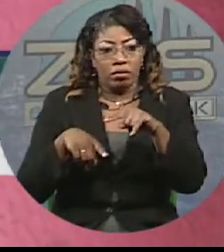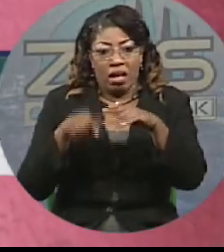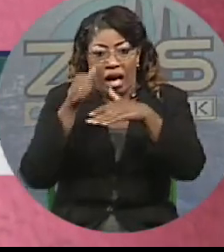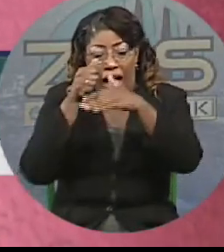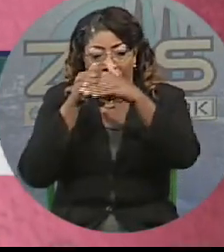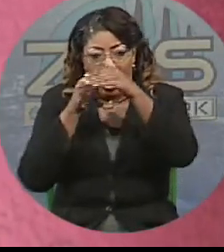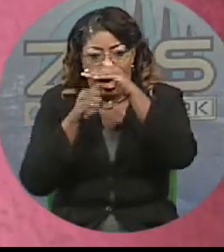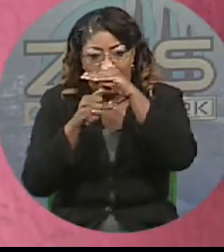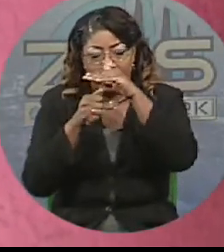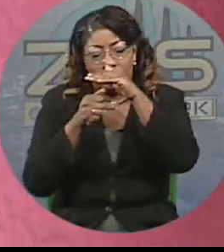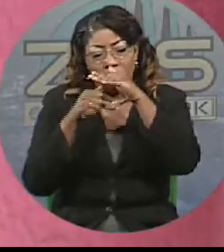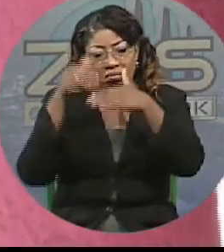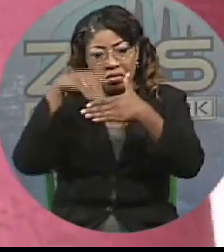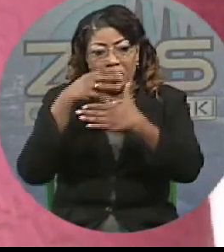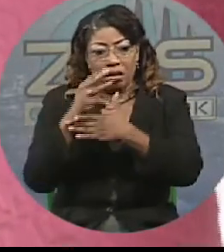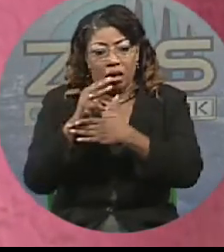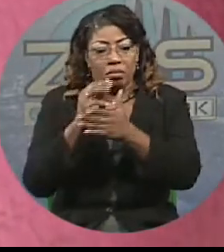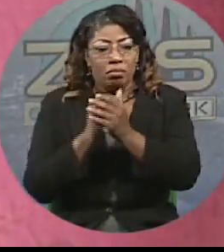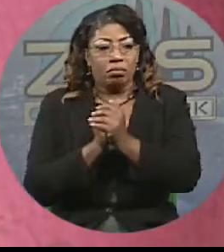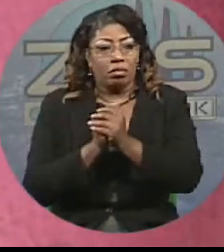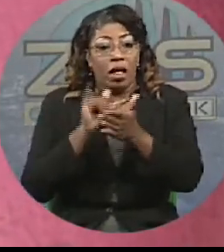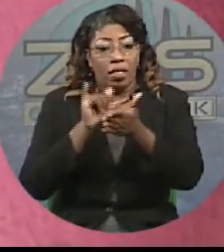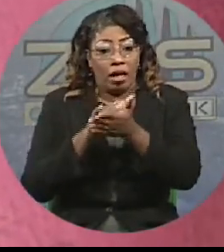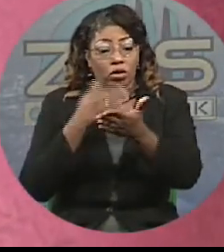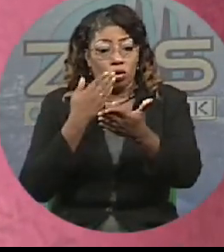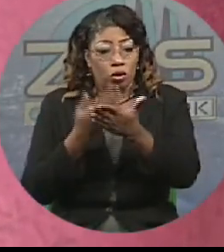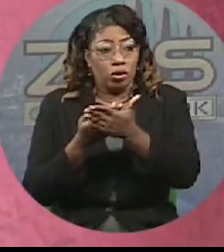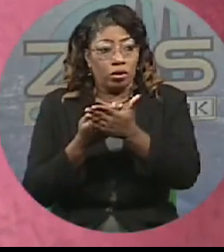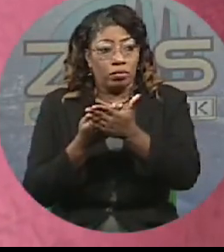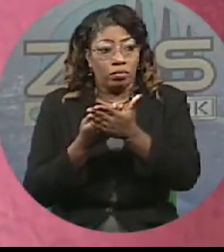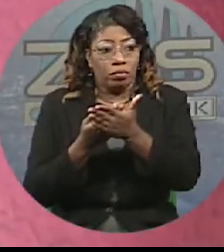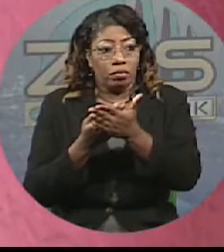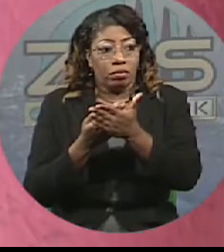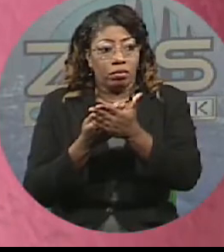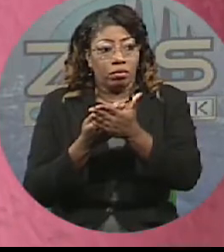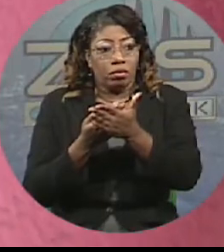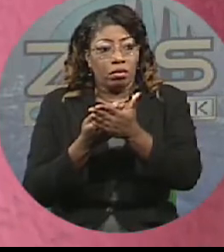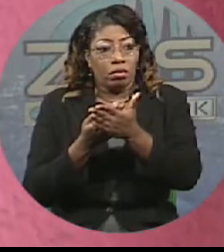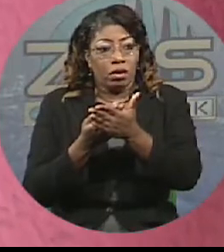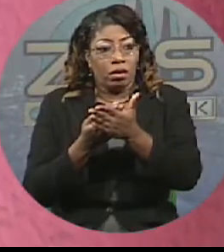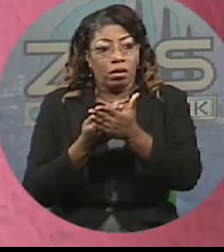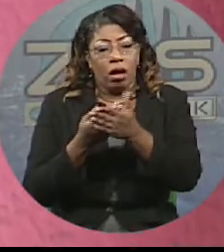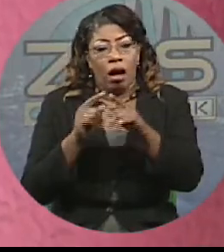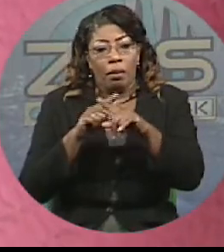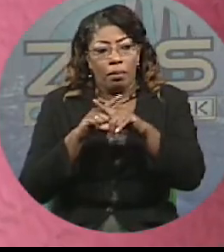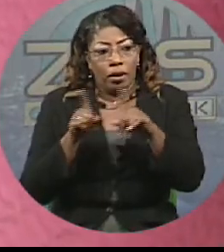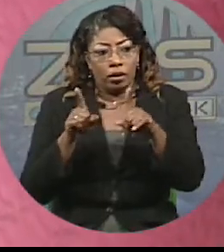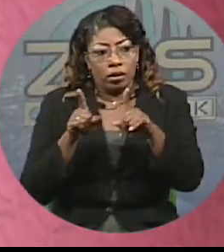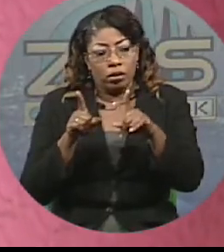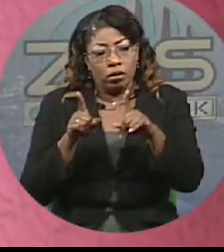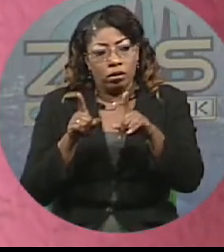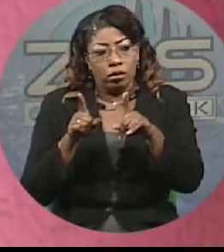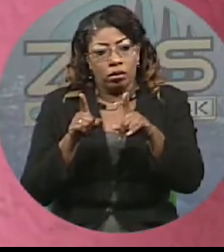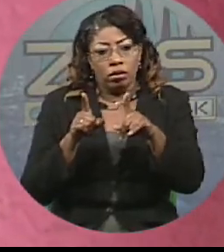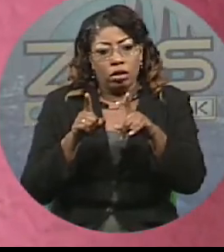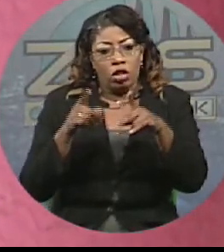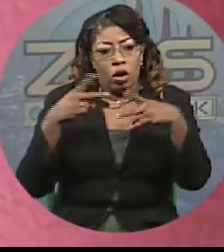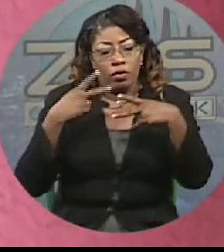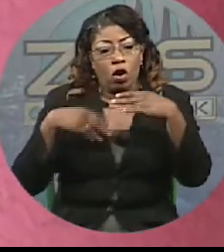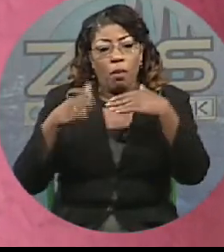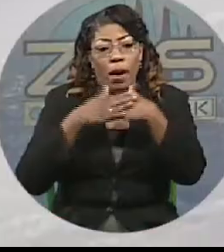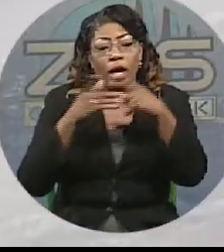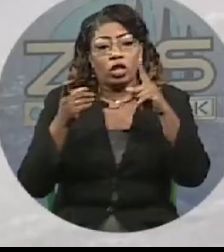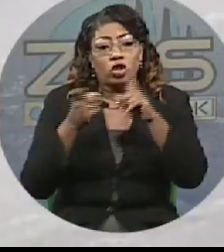hide in the building. That is good. But the whole nature of the case is to go back to